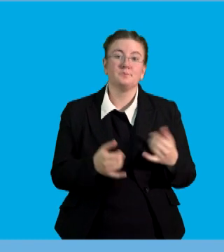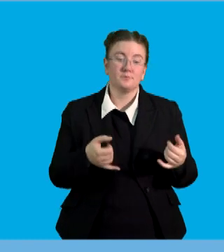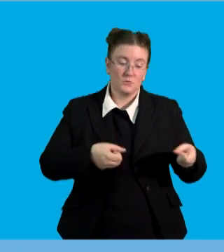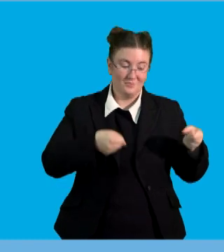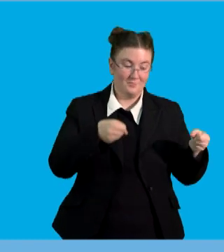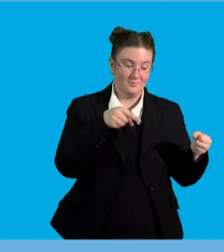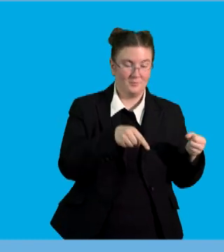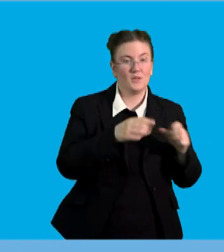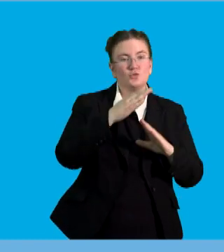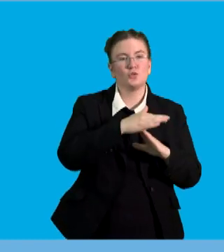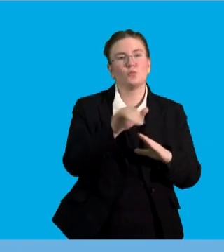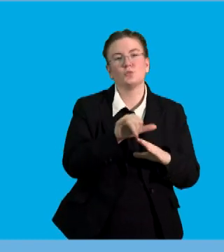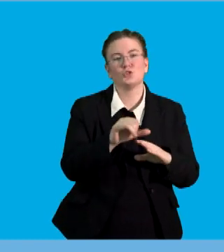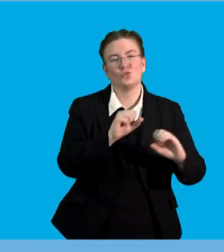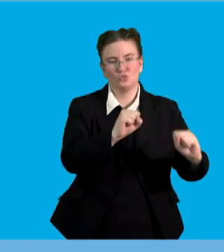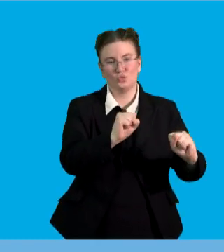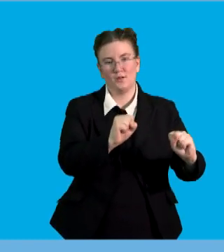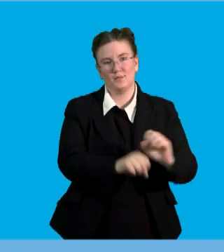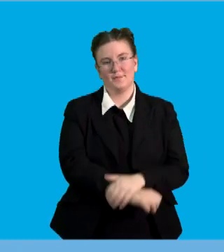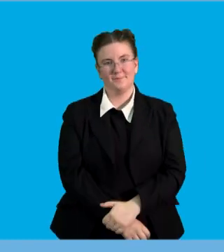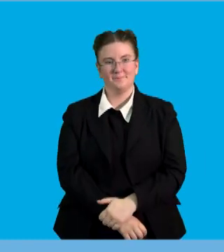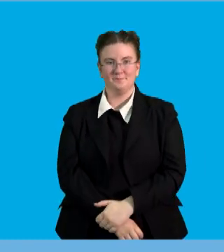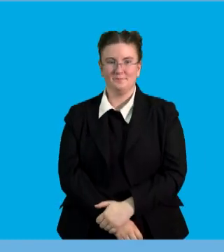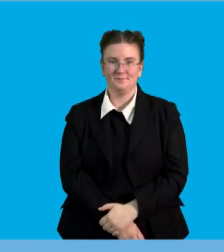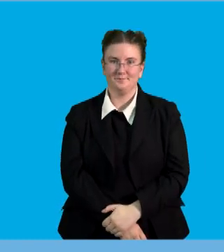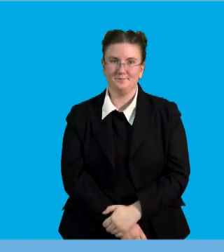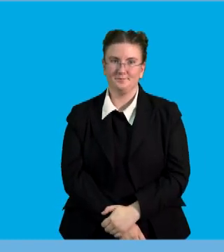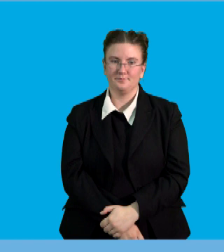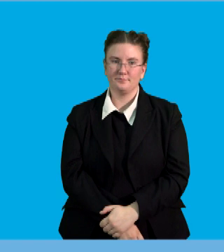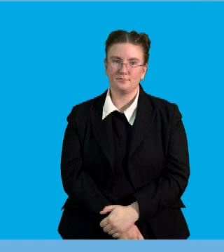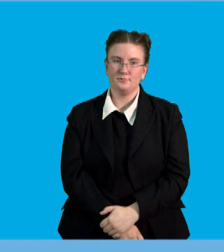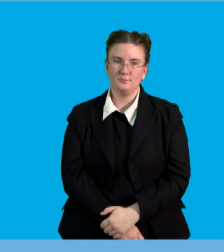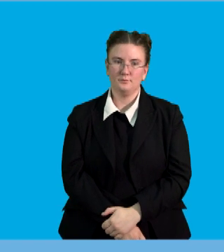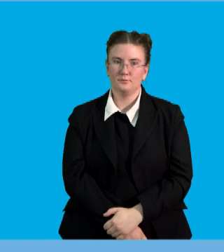that contains the greatest number of particles would be the solid